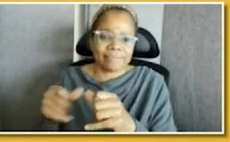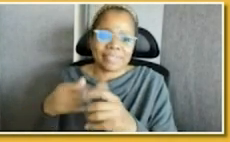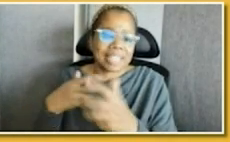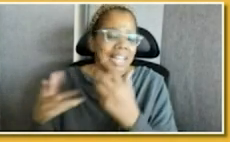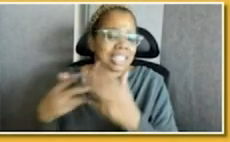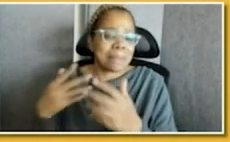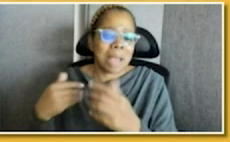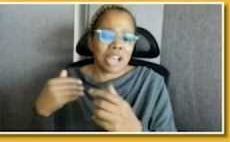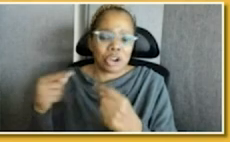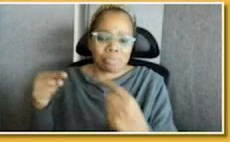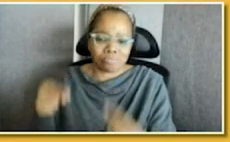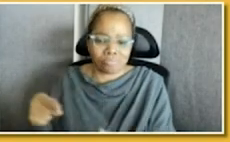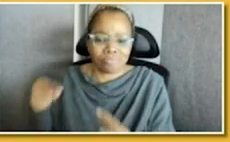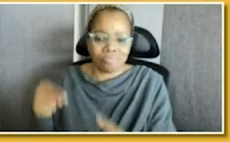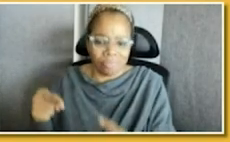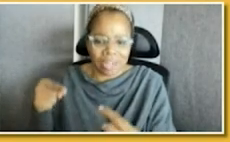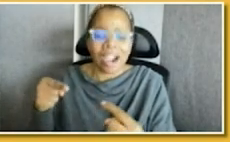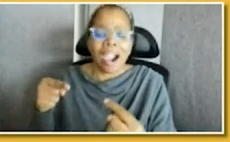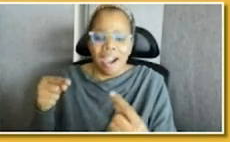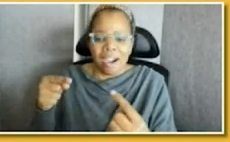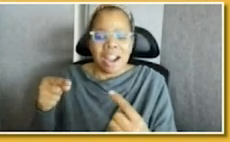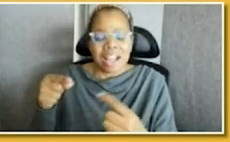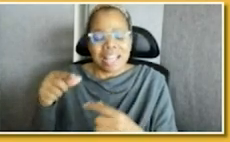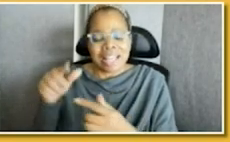into, that the film discusses.